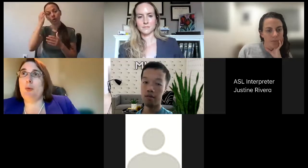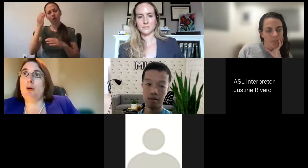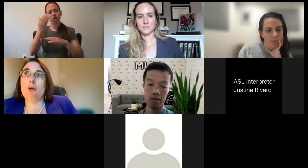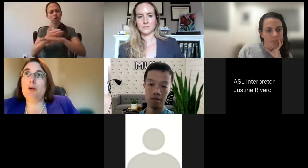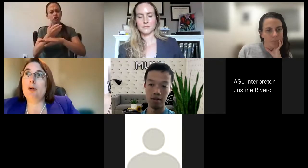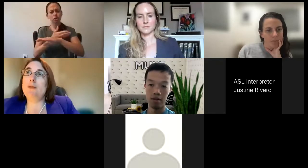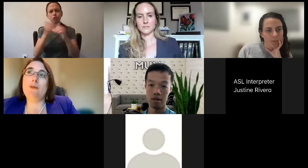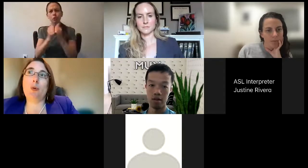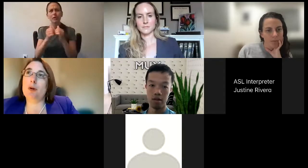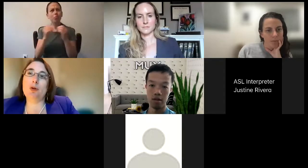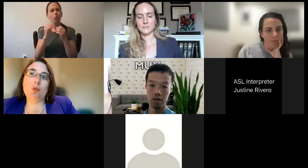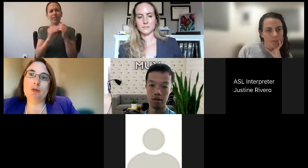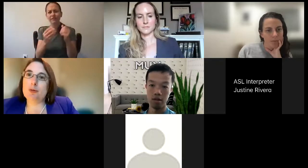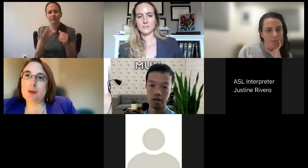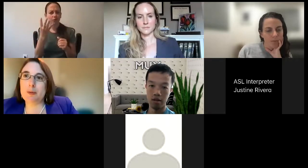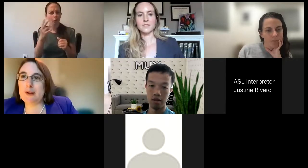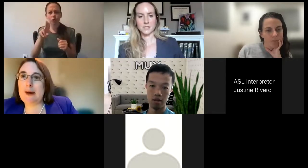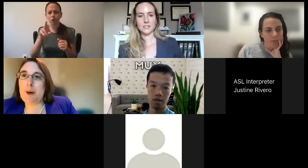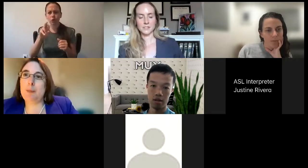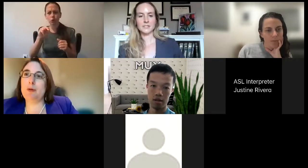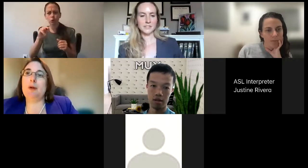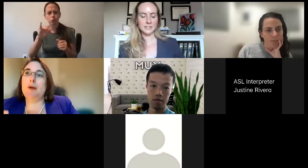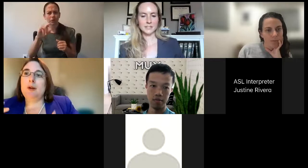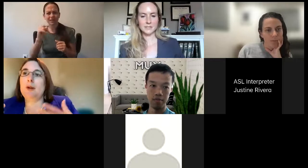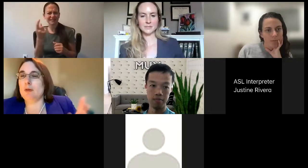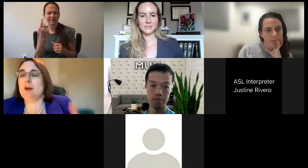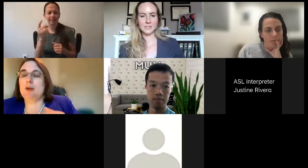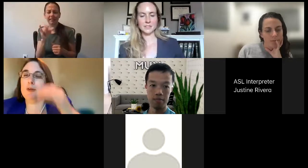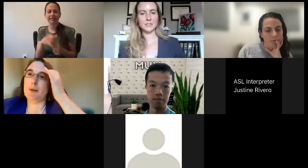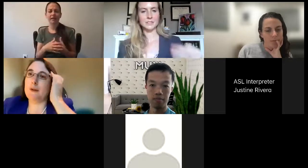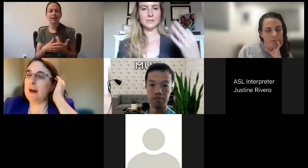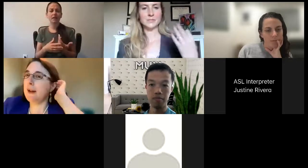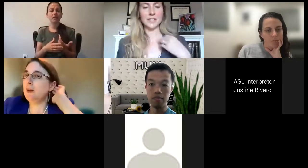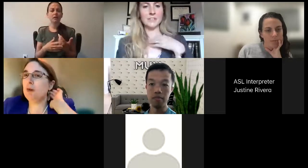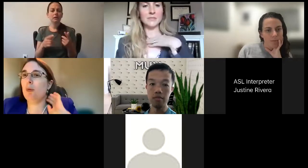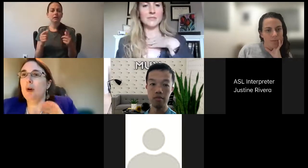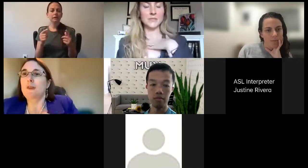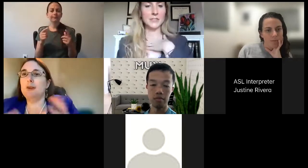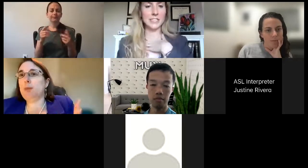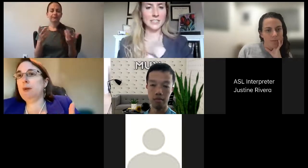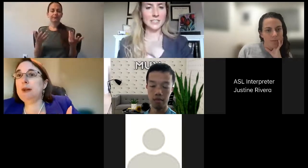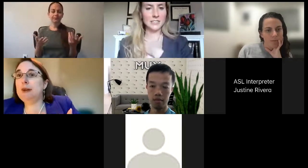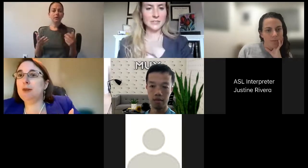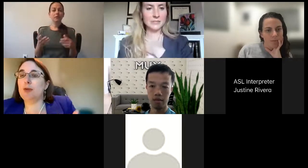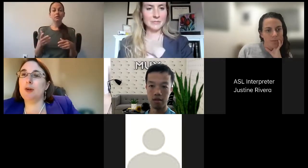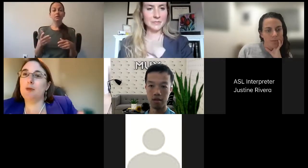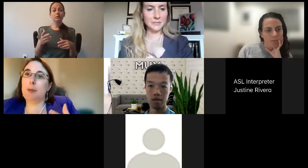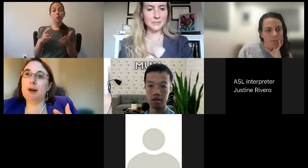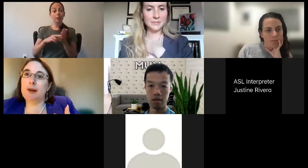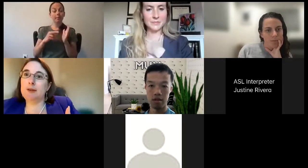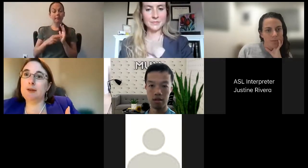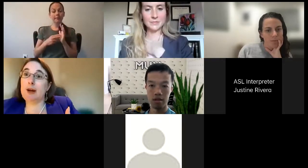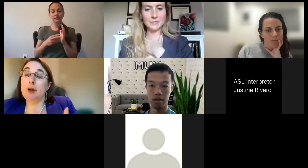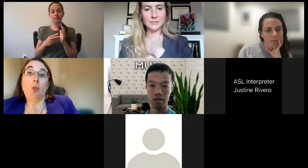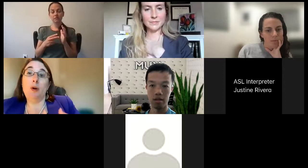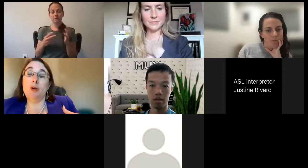than four units or something like that, but either something like that. And so this means for